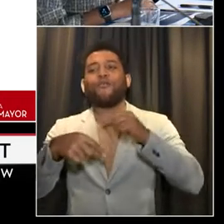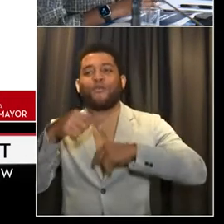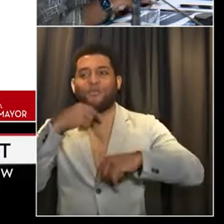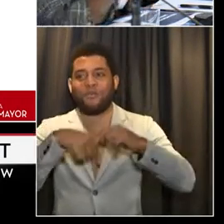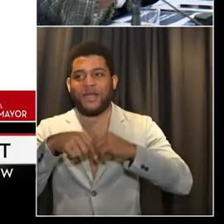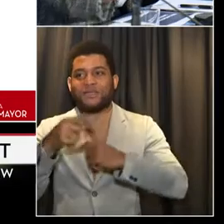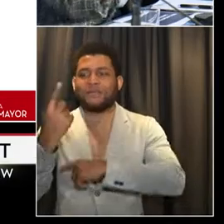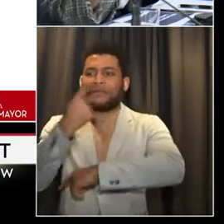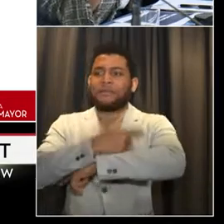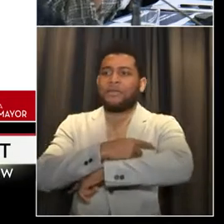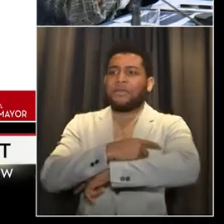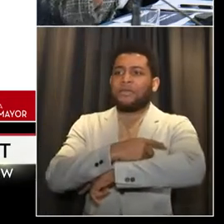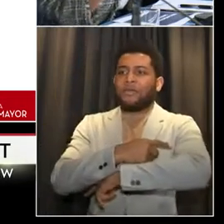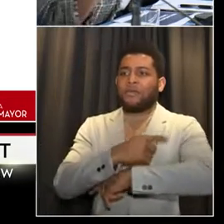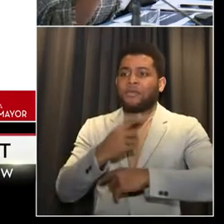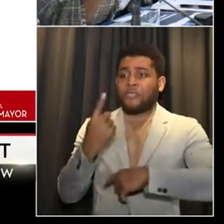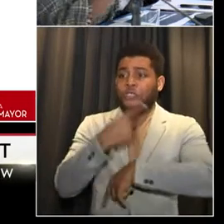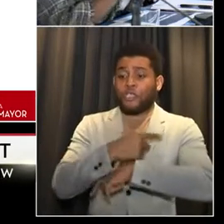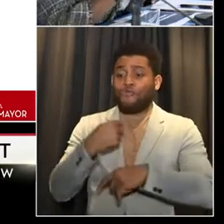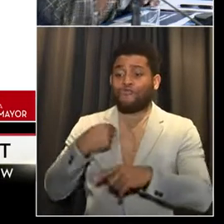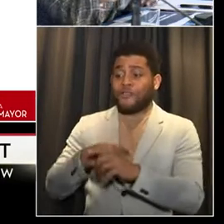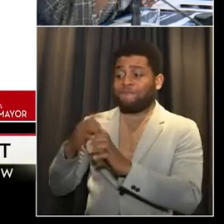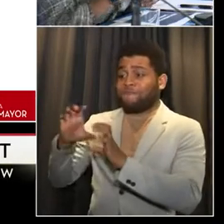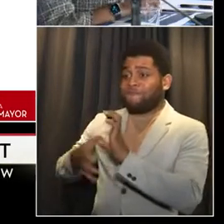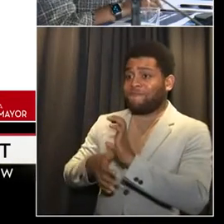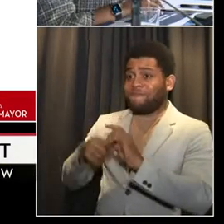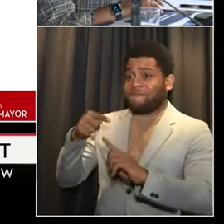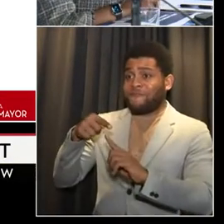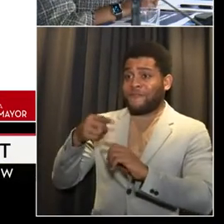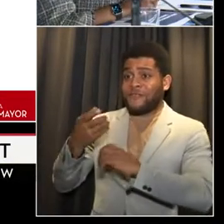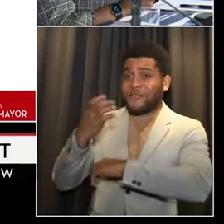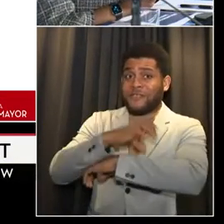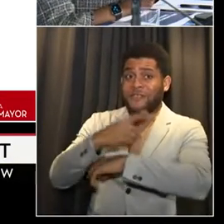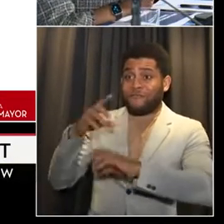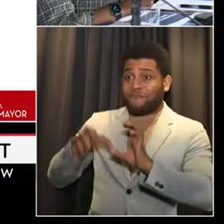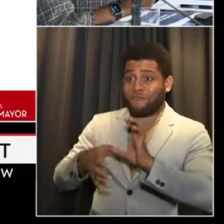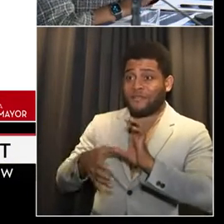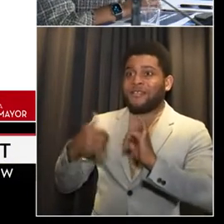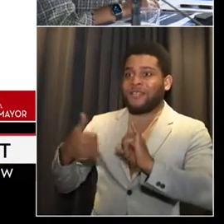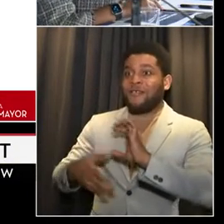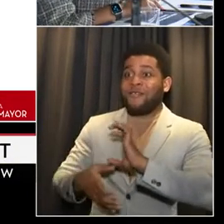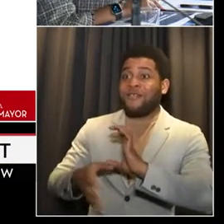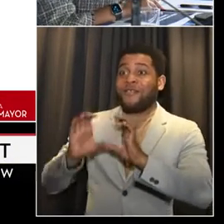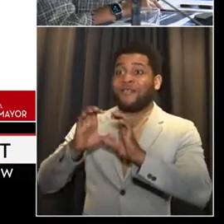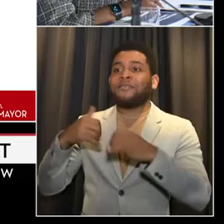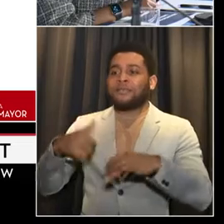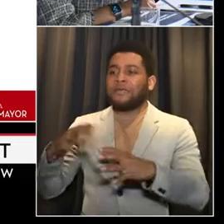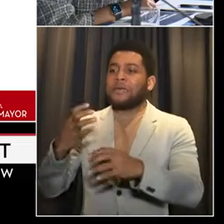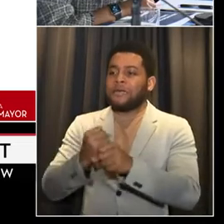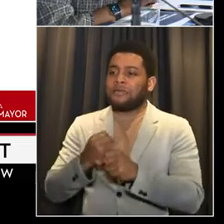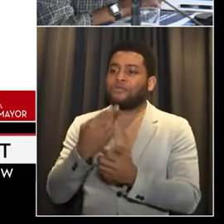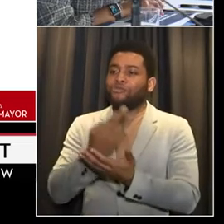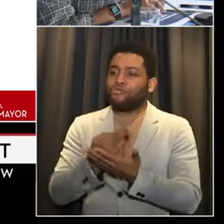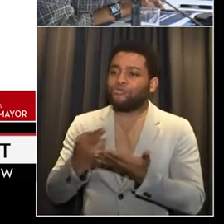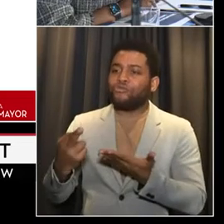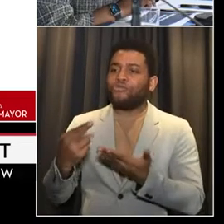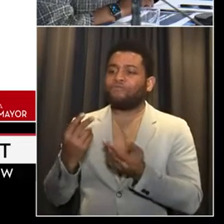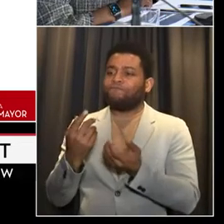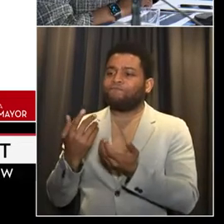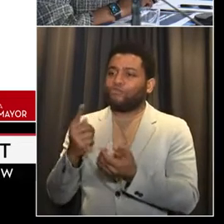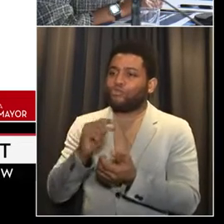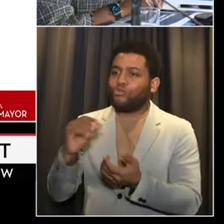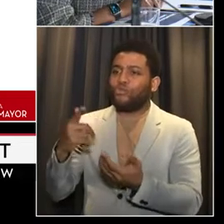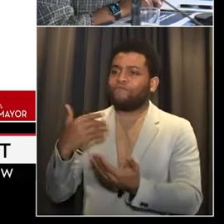of accreditation, giving us resources year over year, and that will help us to enhance our capacity to move through the backlog